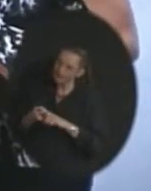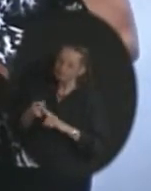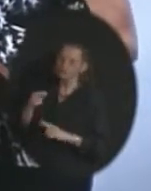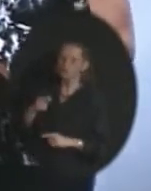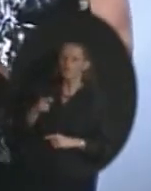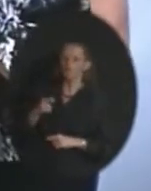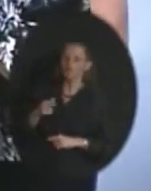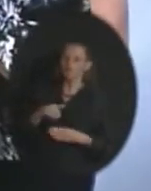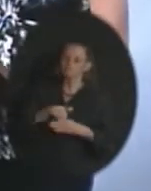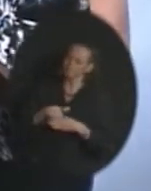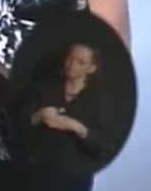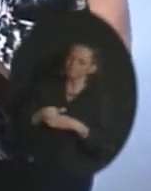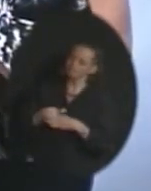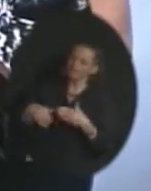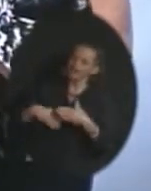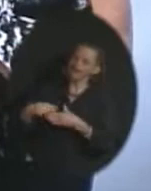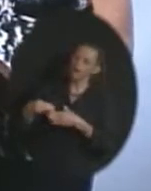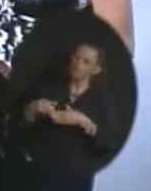Anna.